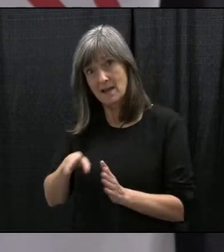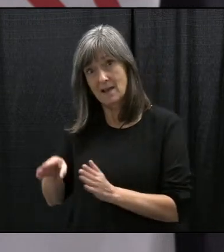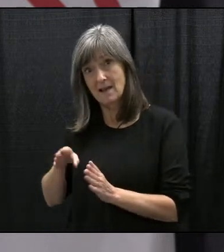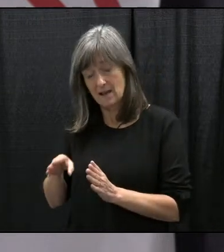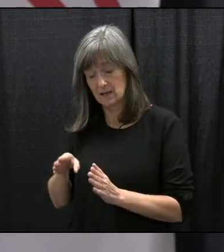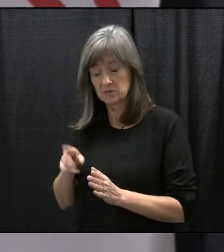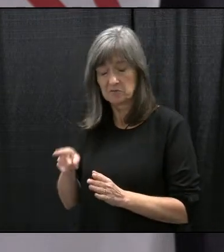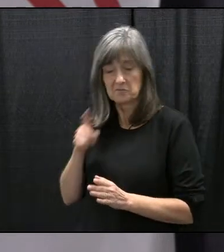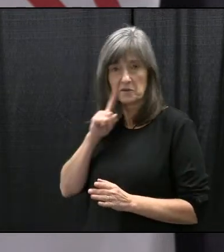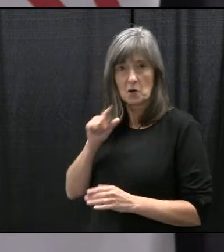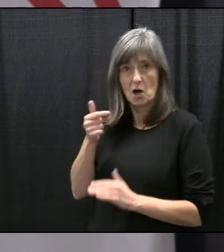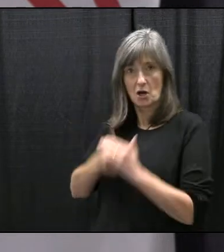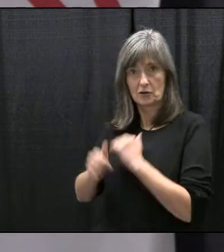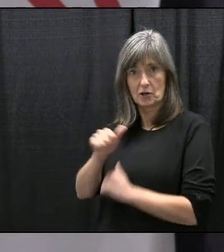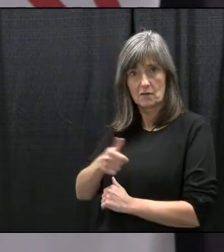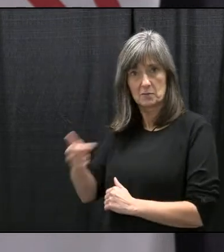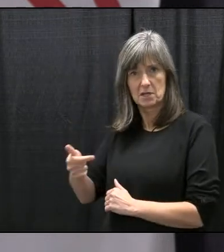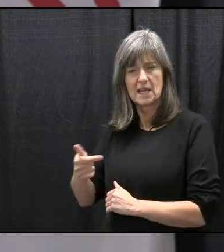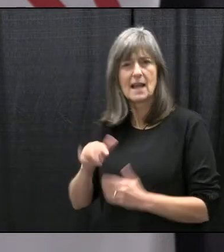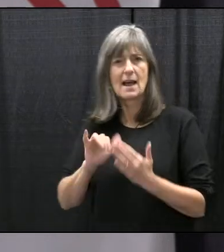private businesses and groups?